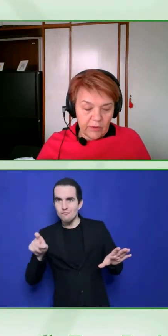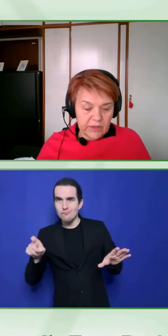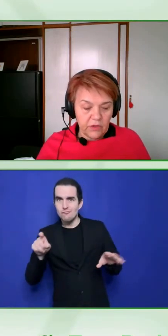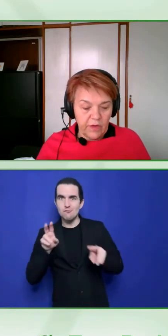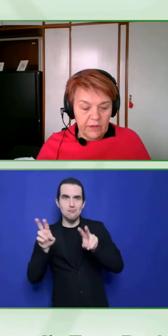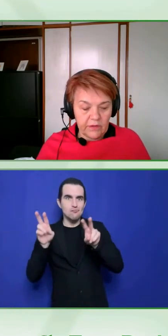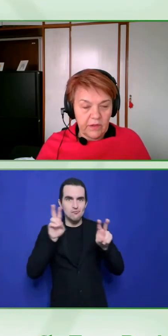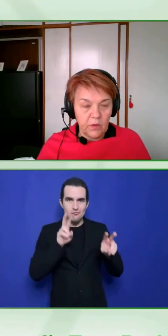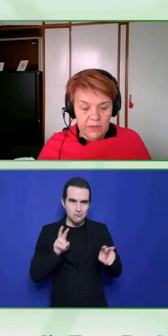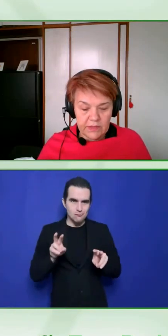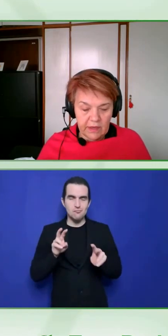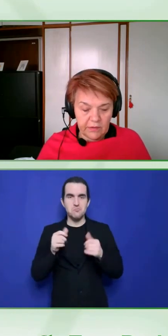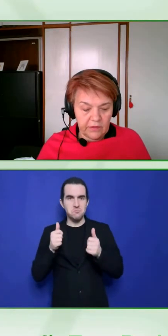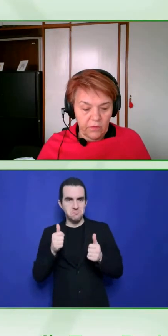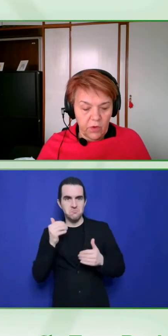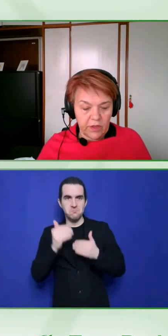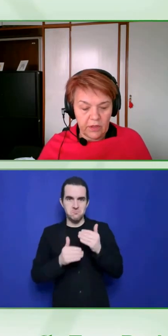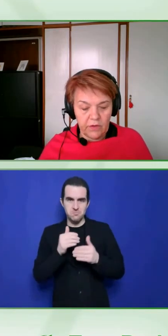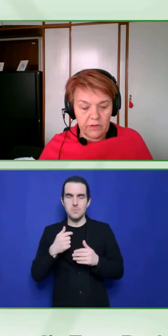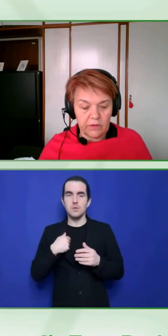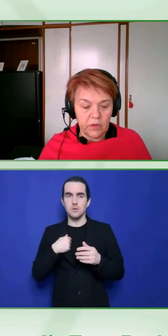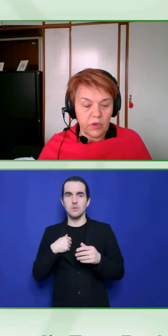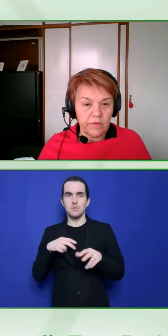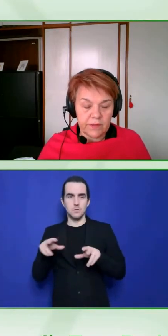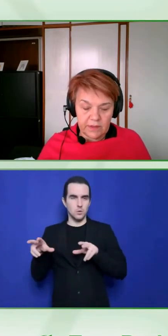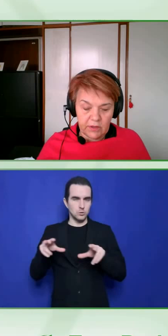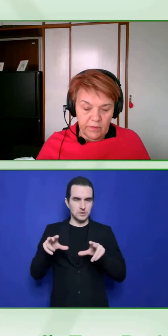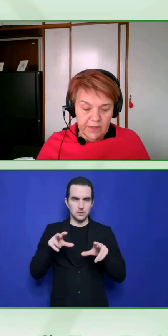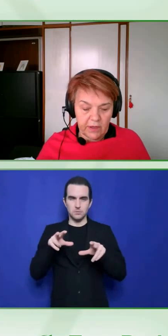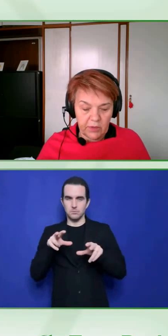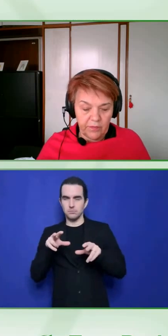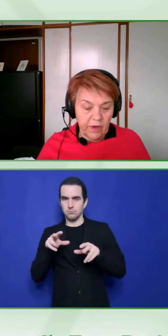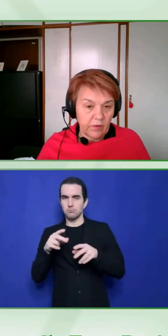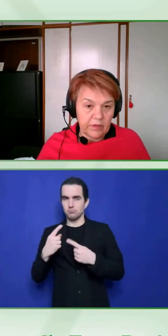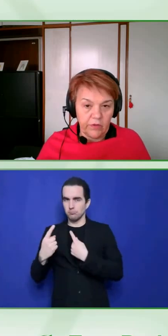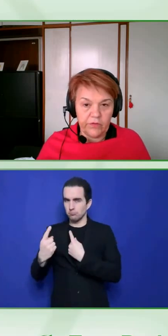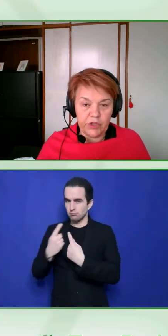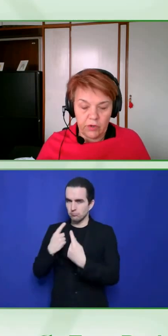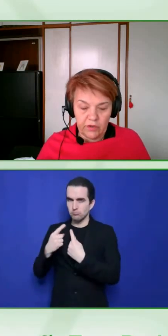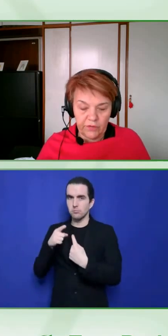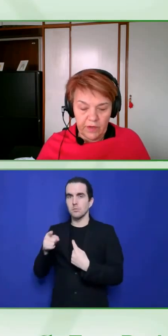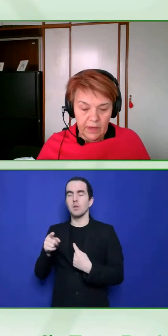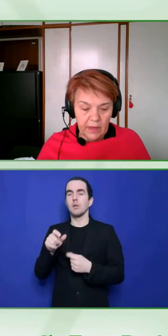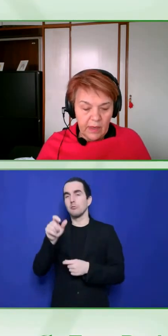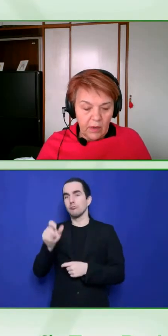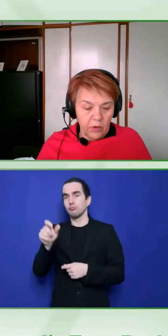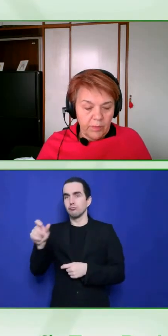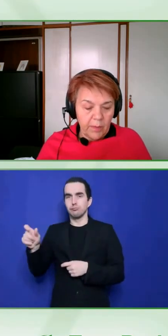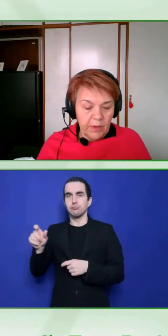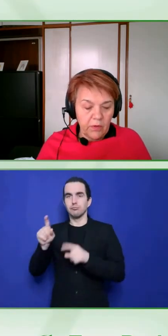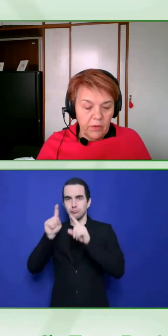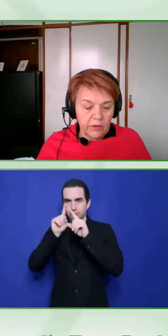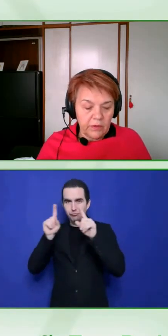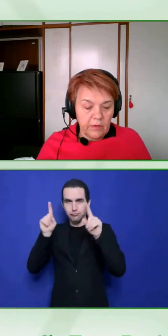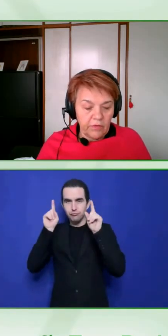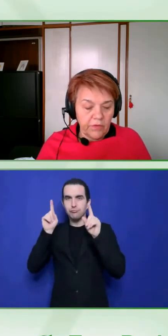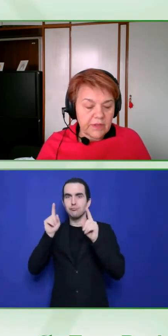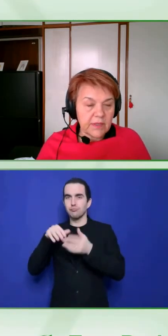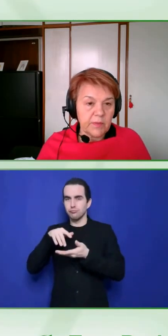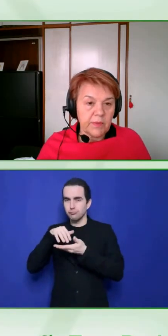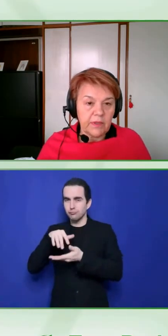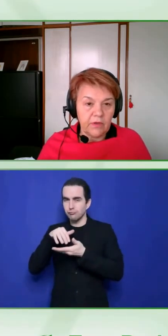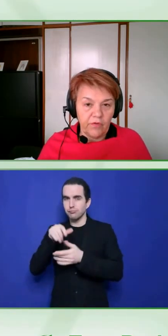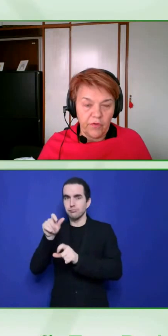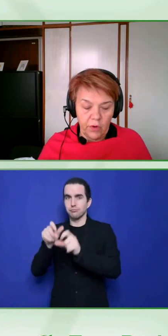In 2020, we started working with the University of Zagreb, Faculty of Geography, on mapping